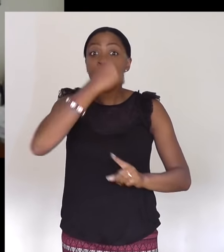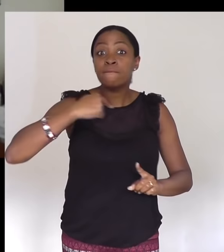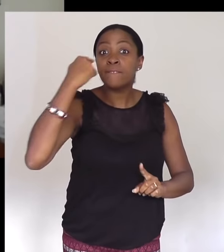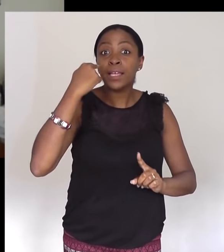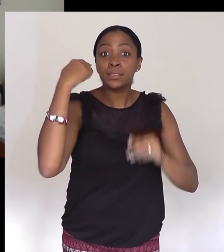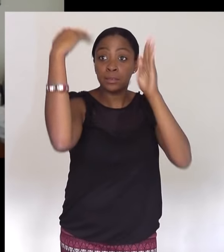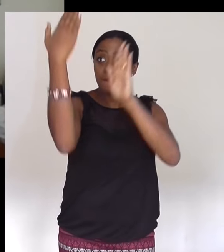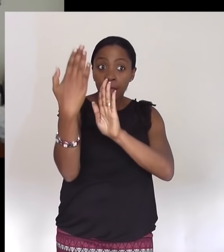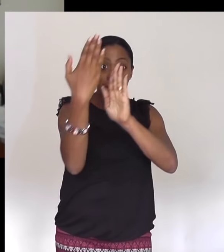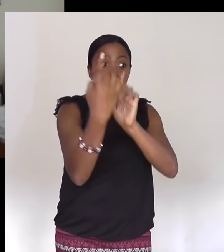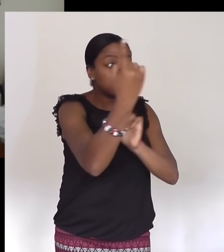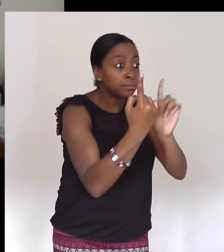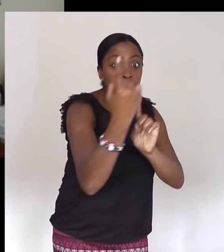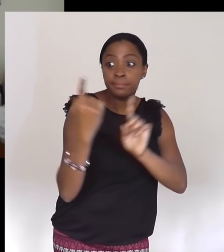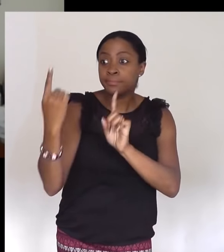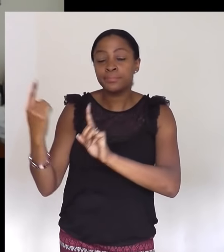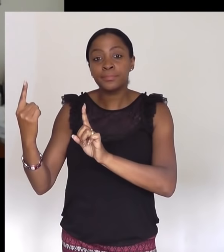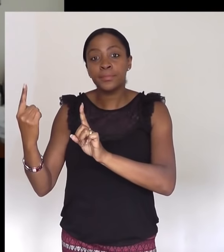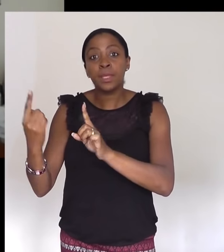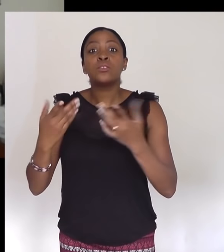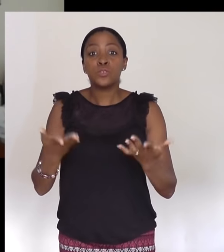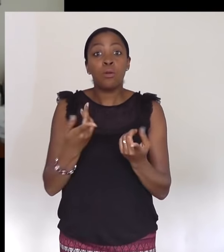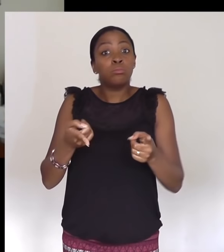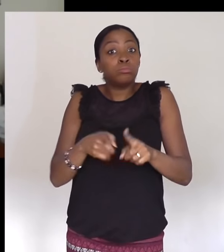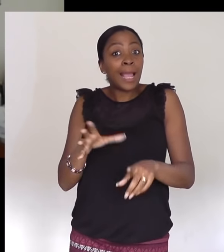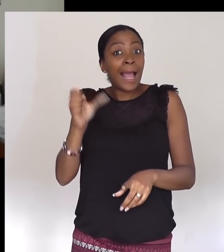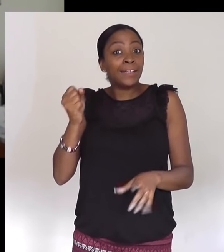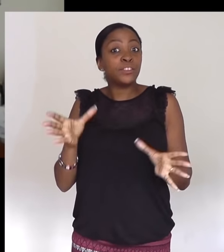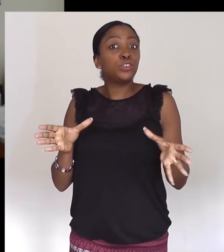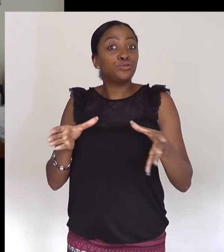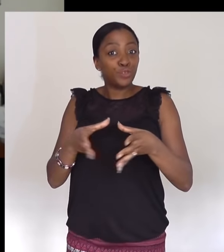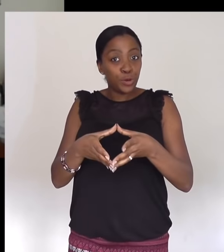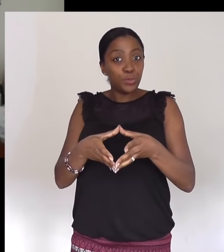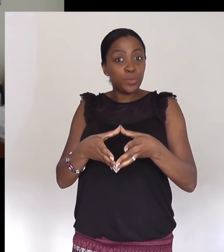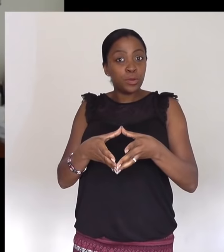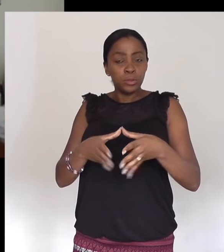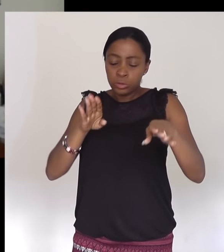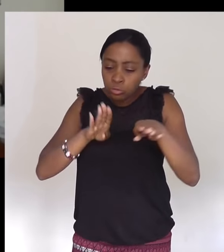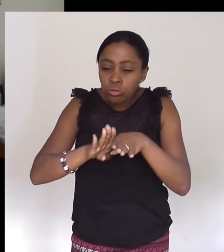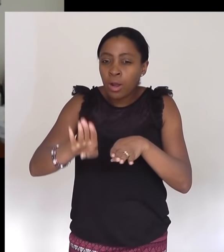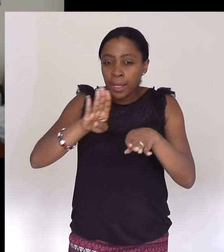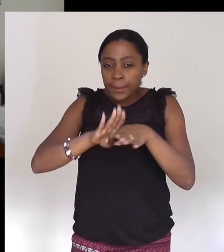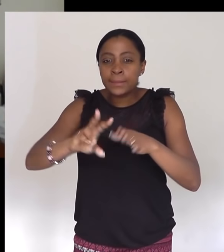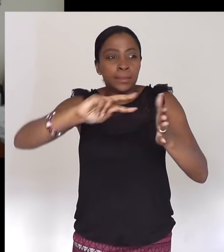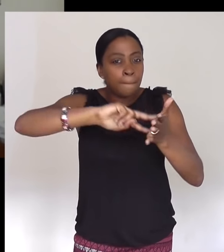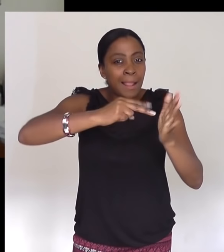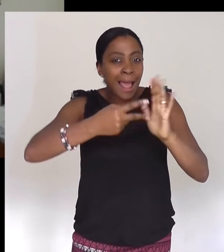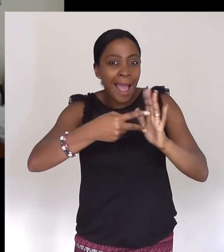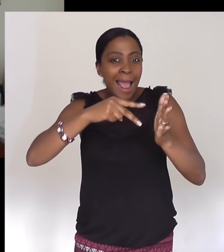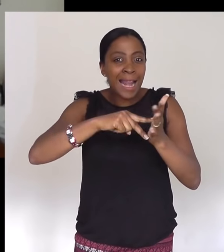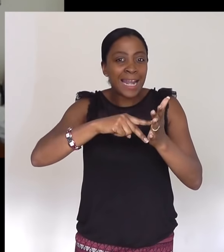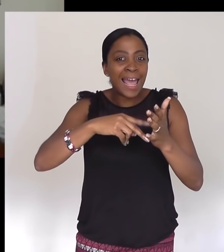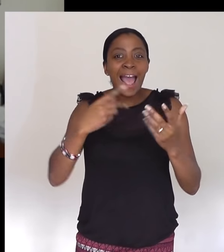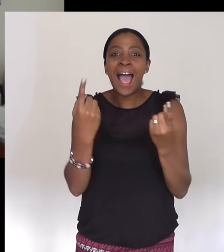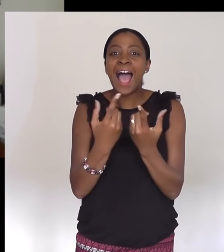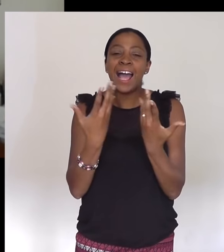we've got a dedicated team who are working on how we can bring that about while, of course, observing all the government guidelines